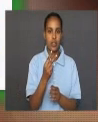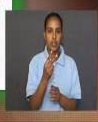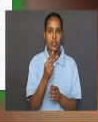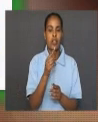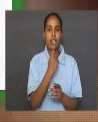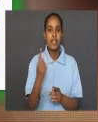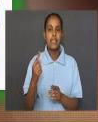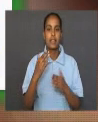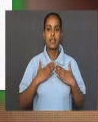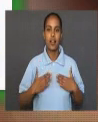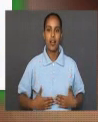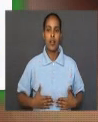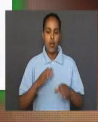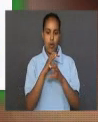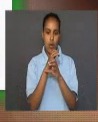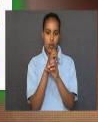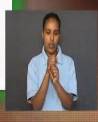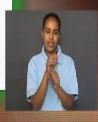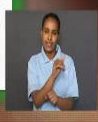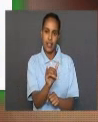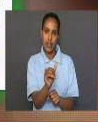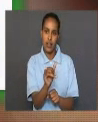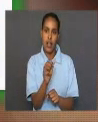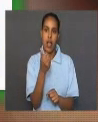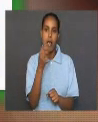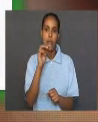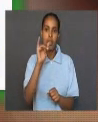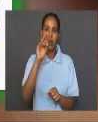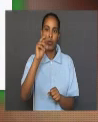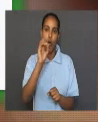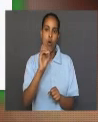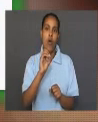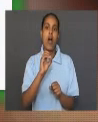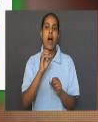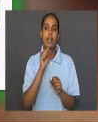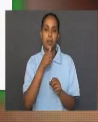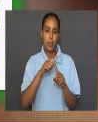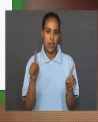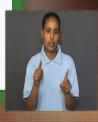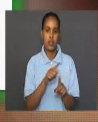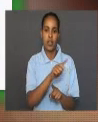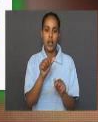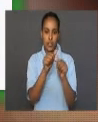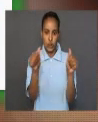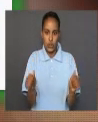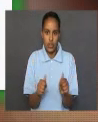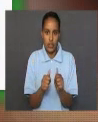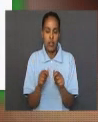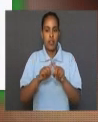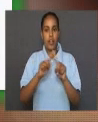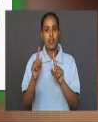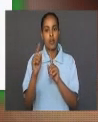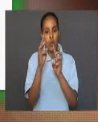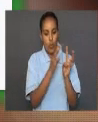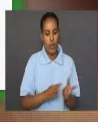that each structure contains the same amino acids, but they are shaped differently.